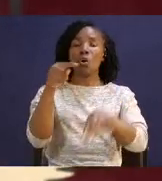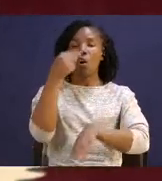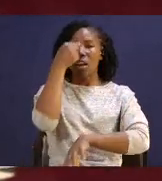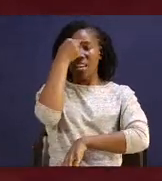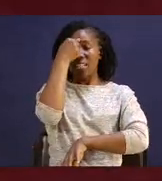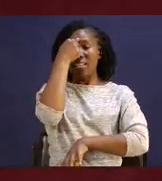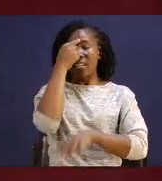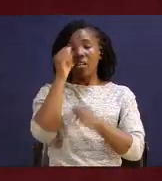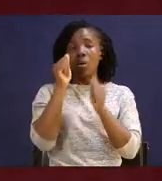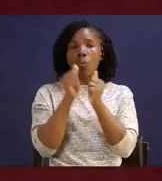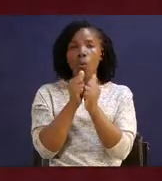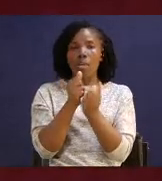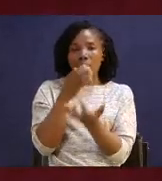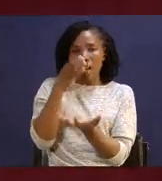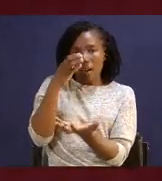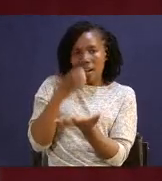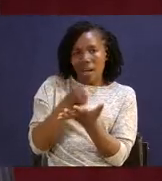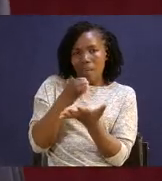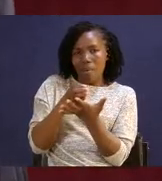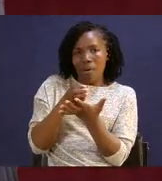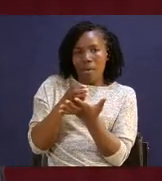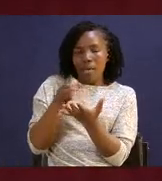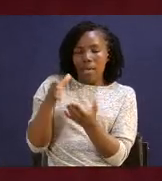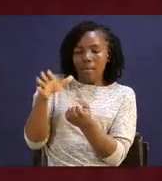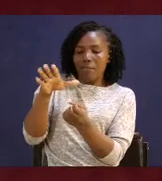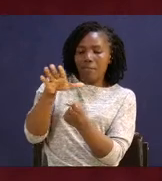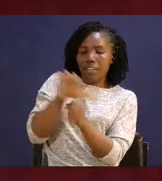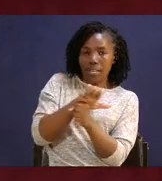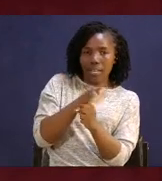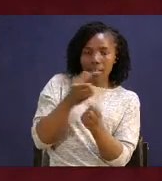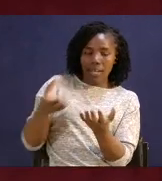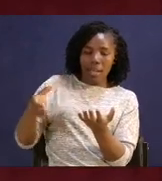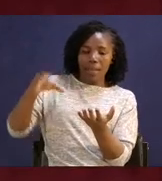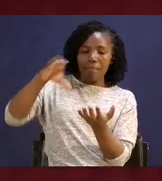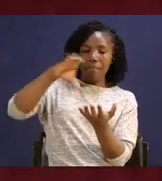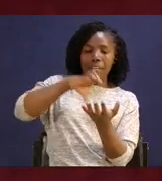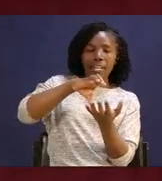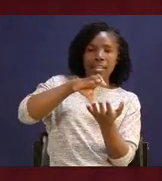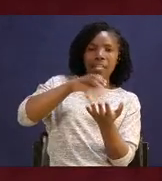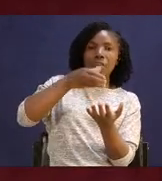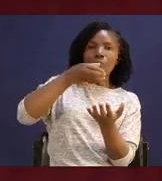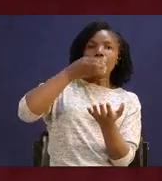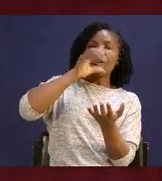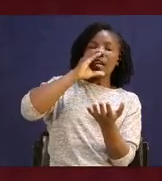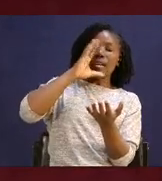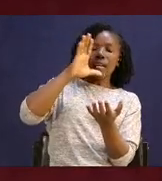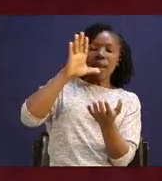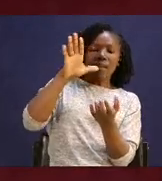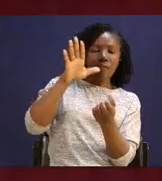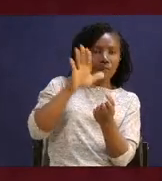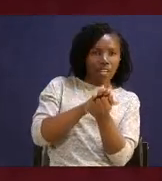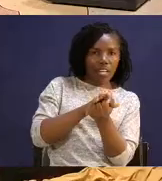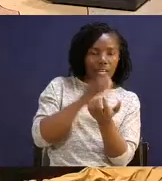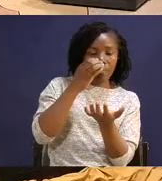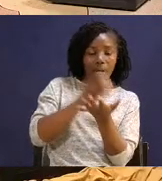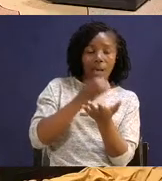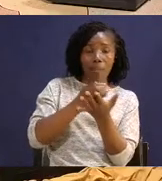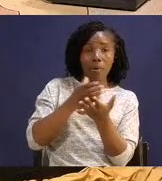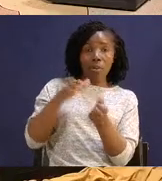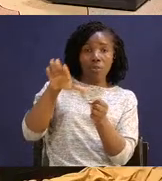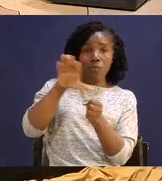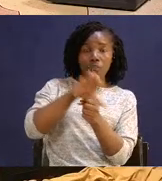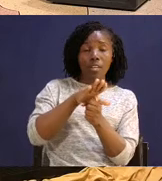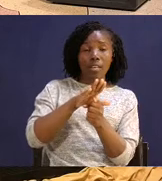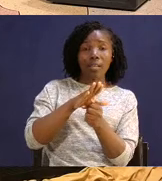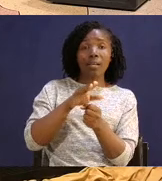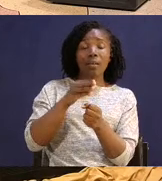with a cup and filling your cup and drinking it and then filling your cup? Of course, it is salty. You're going to